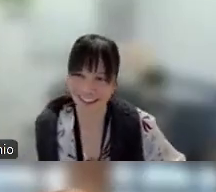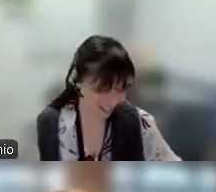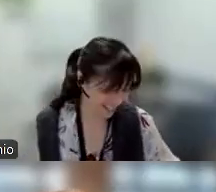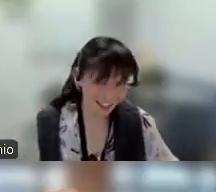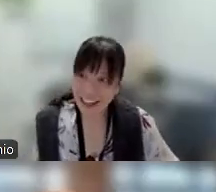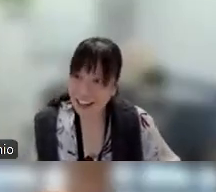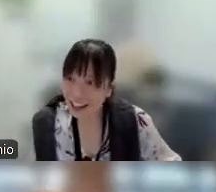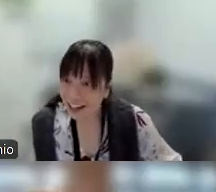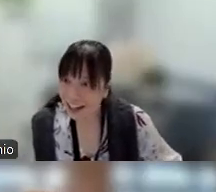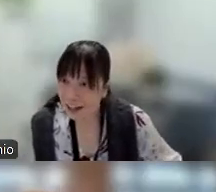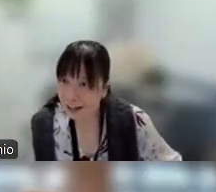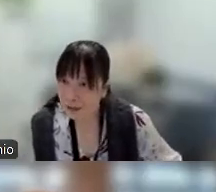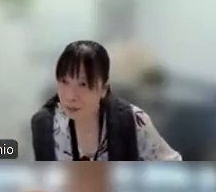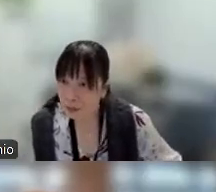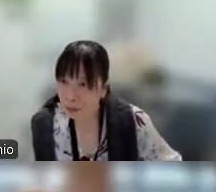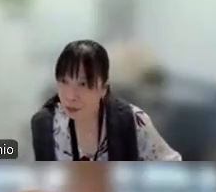Claire.